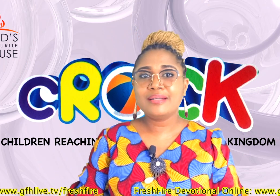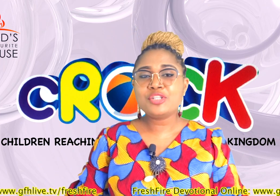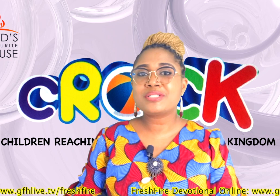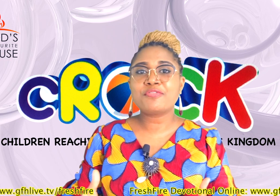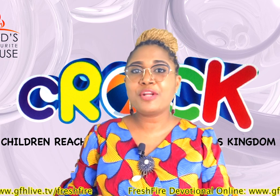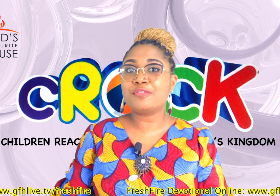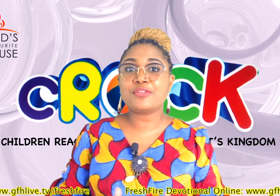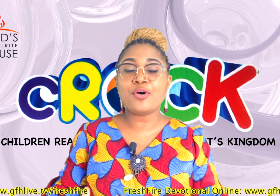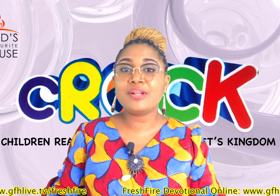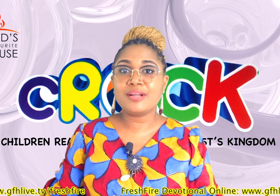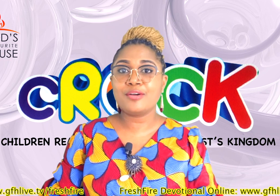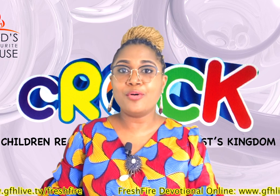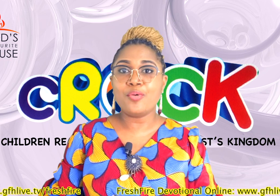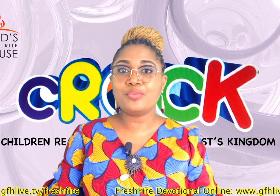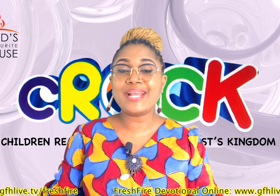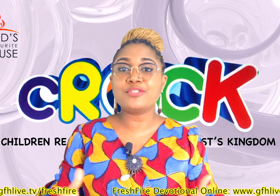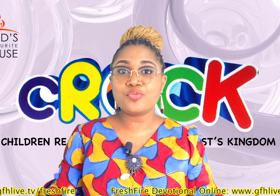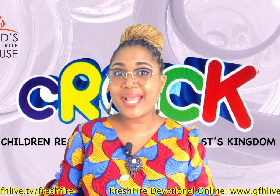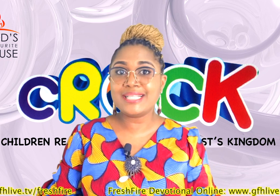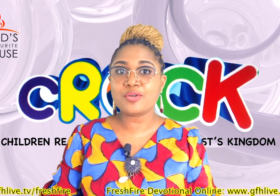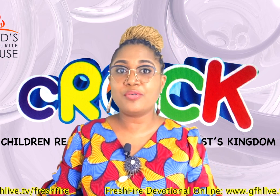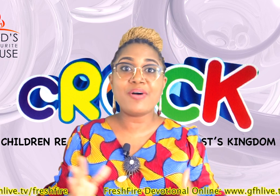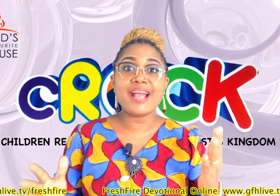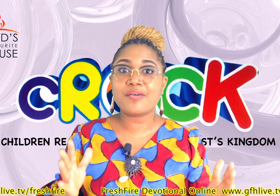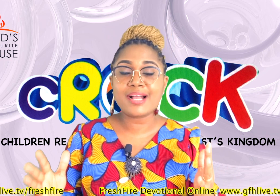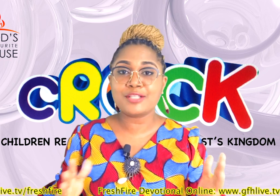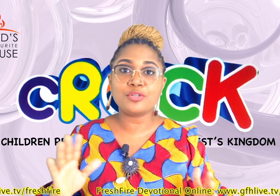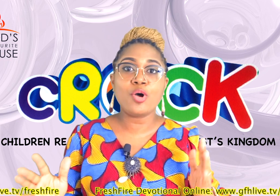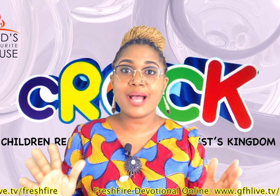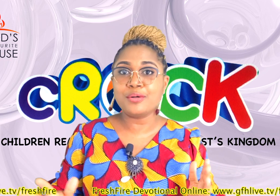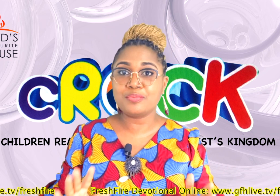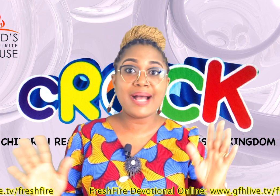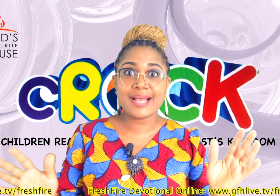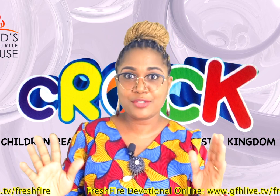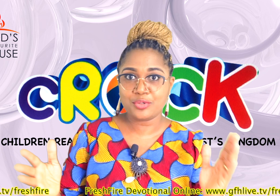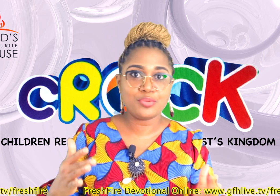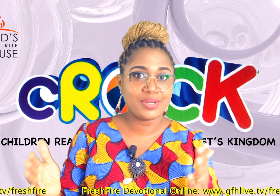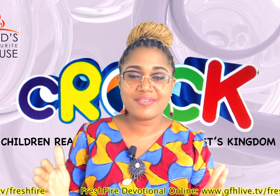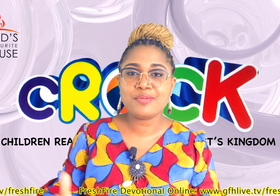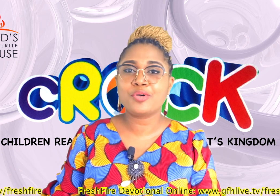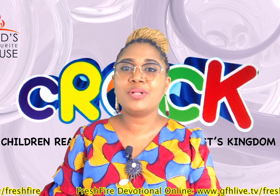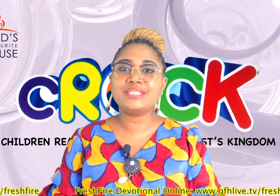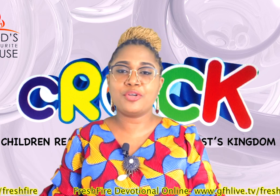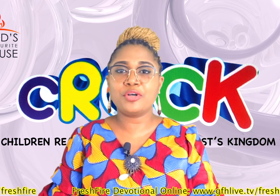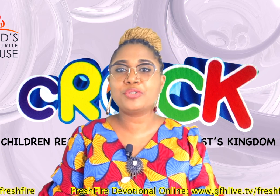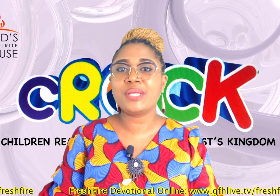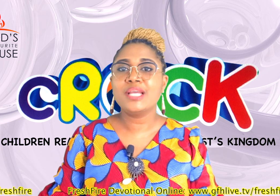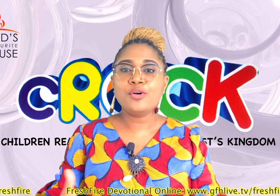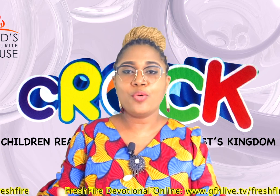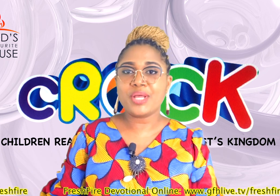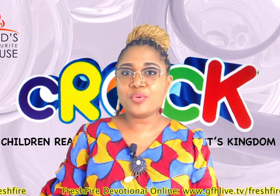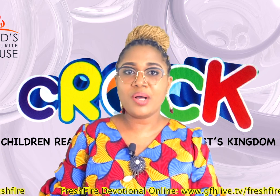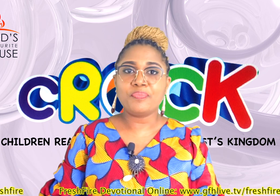daughter, she's afraid of the thunder or when it rains or firecrackers or knockouts, bangers, you know, whatever name you call it in your